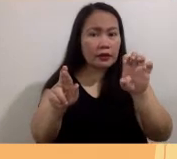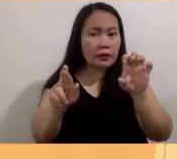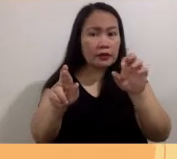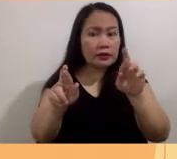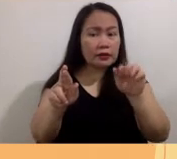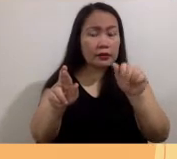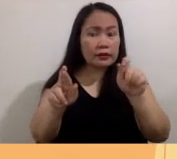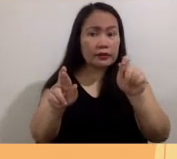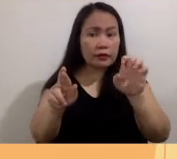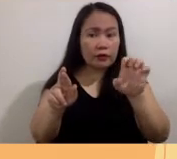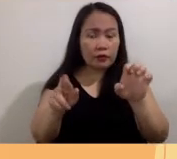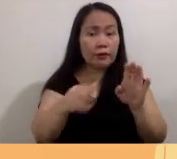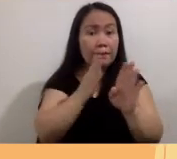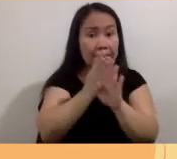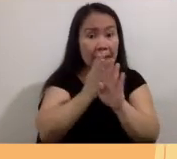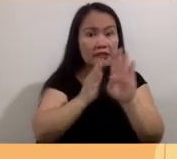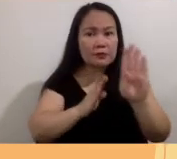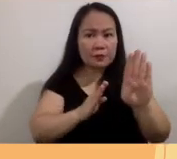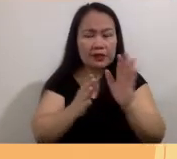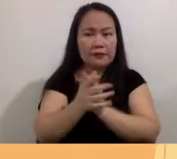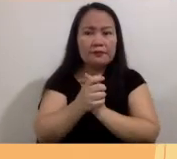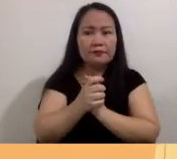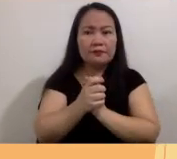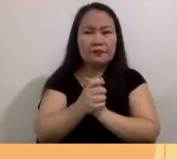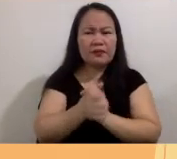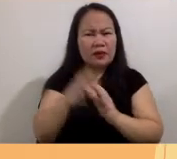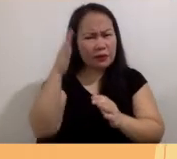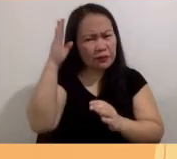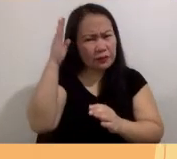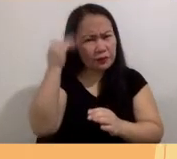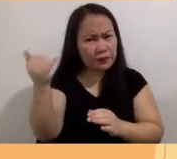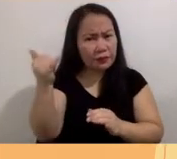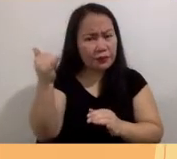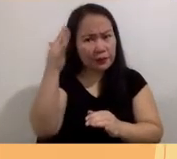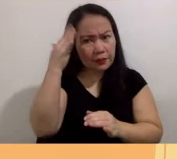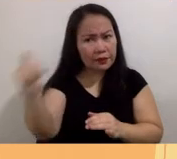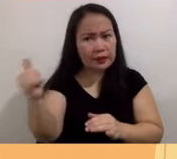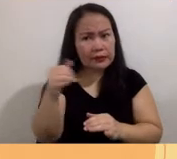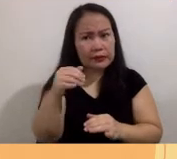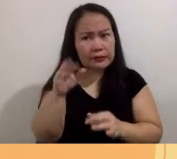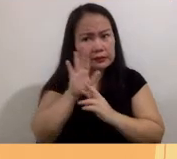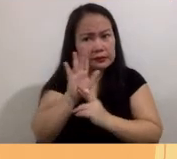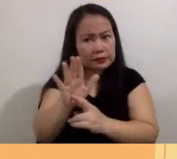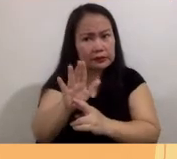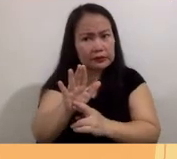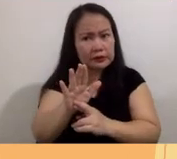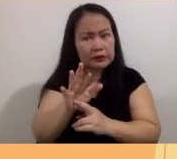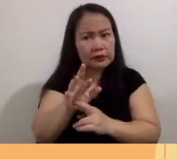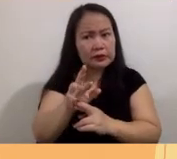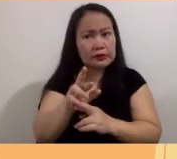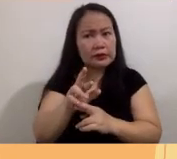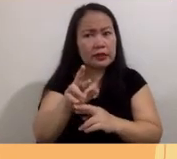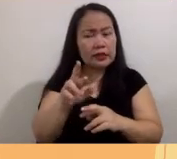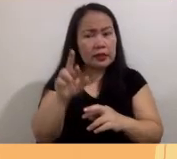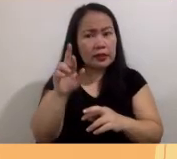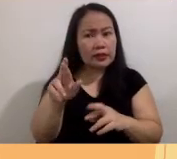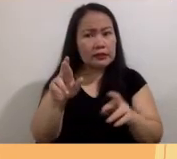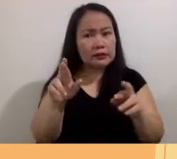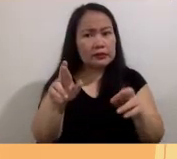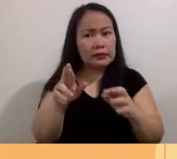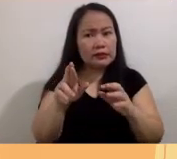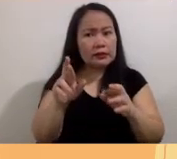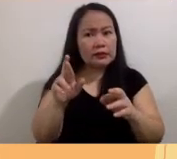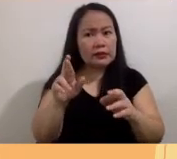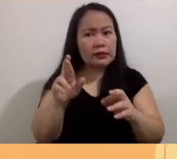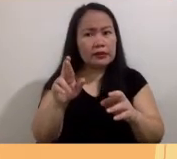yung rate ni bus B. Okay, why do we represent the rate of bus B as R? Kasi we're going to represent the rate of